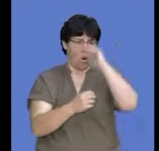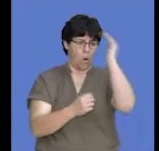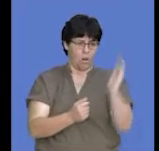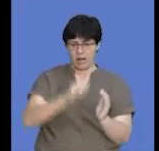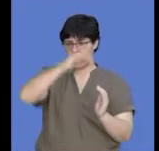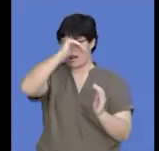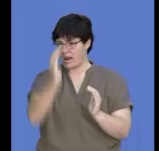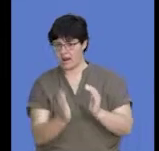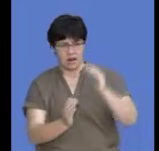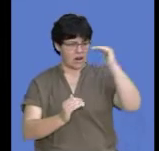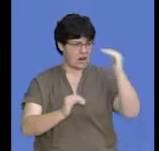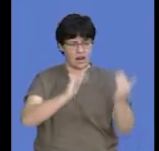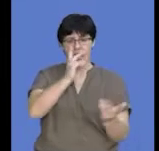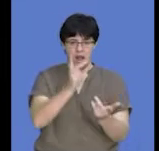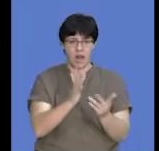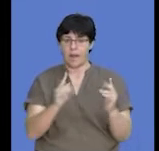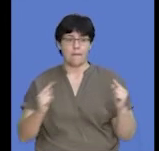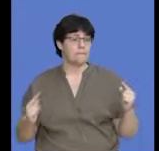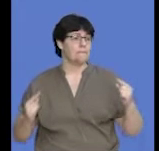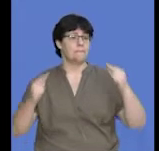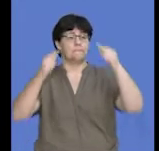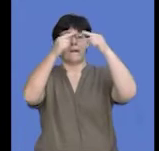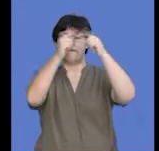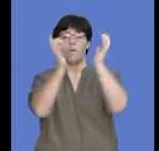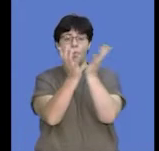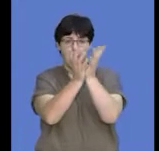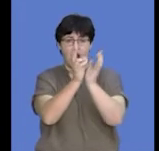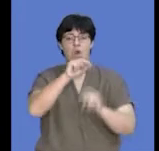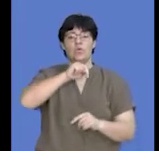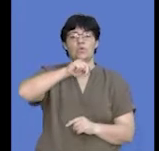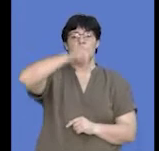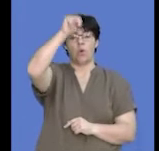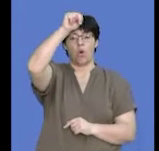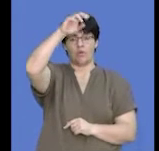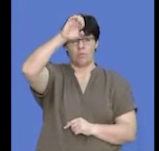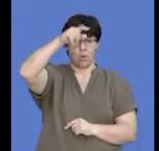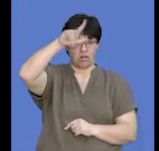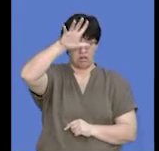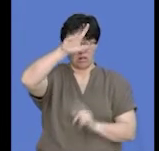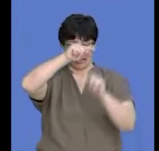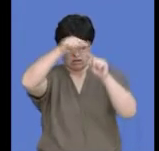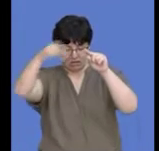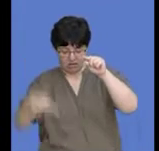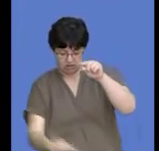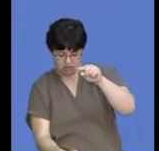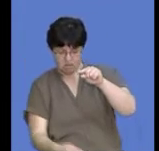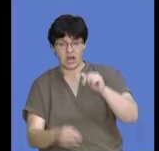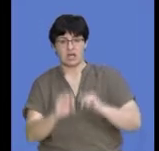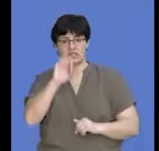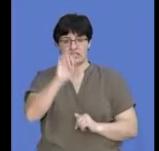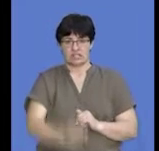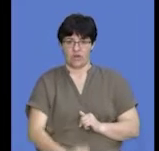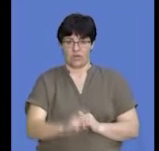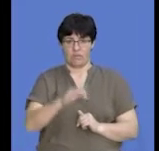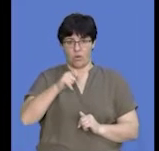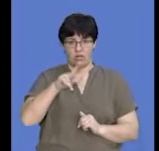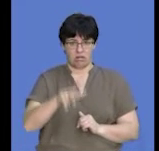longitude meet at the North Pole as well as the South Pole. However, what do we